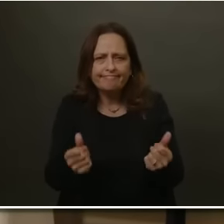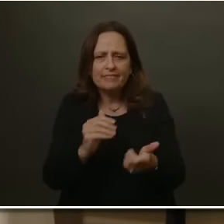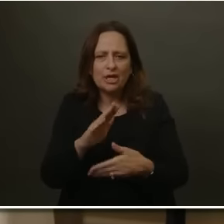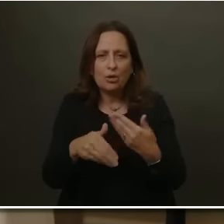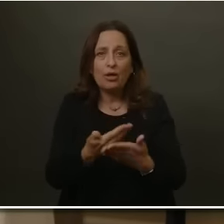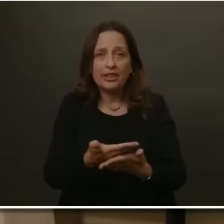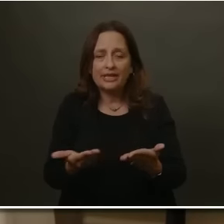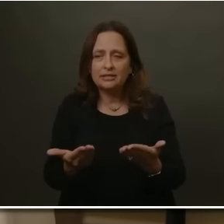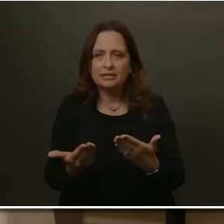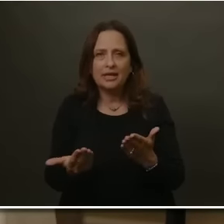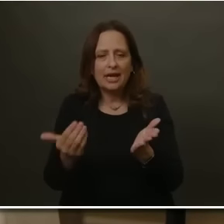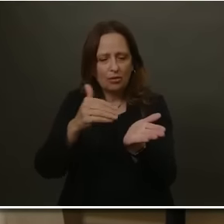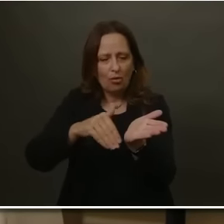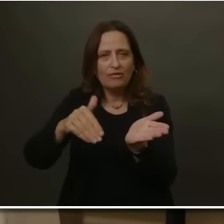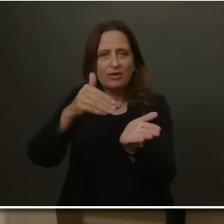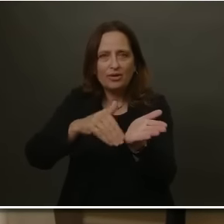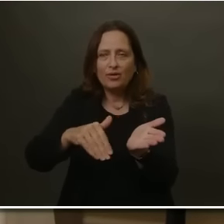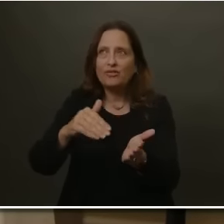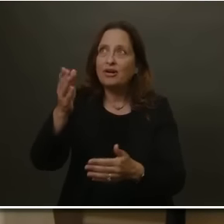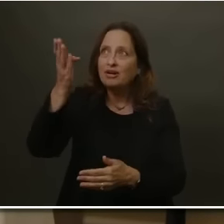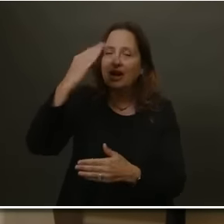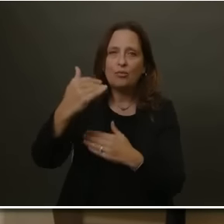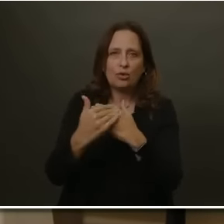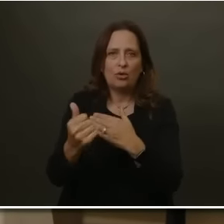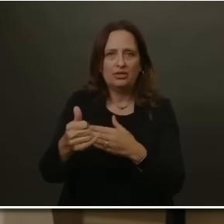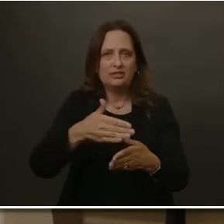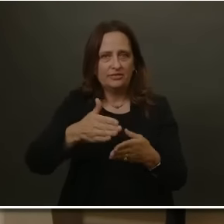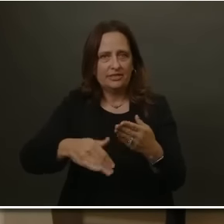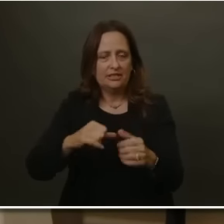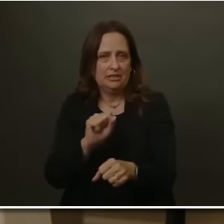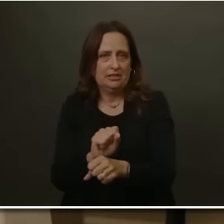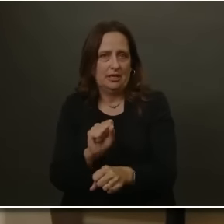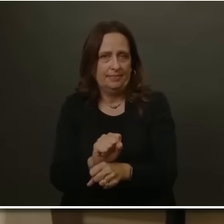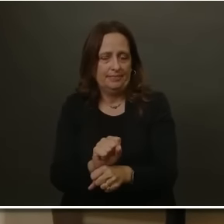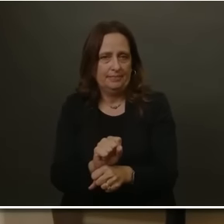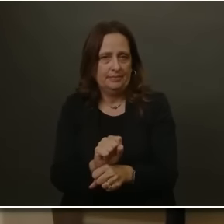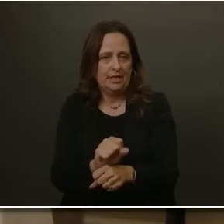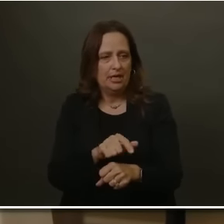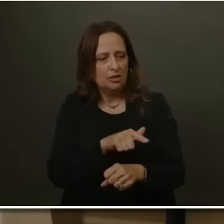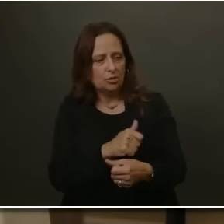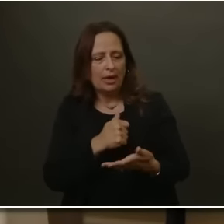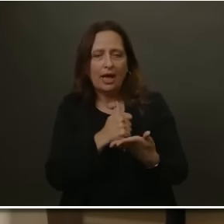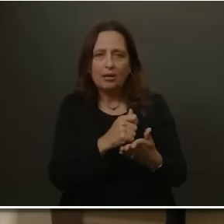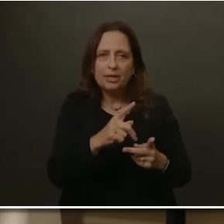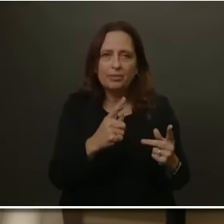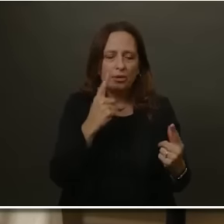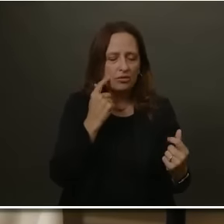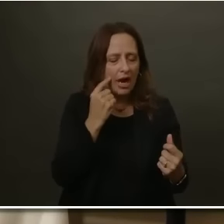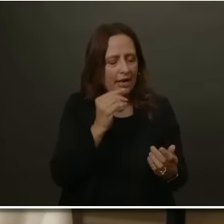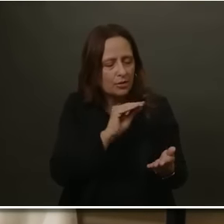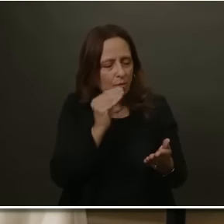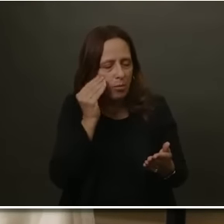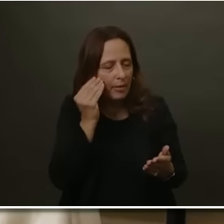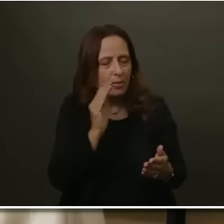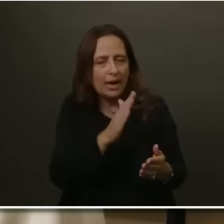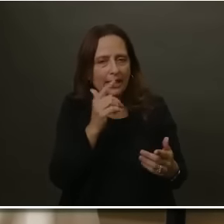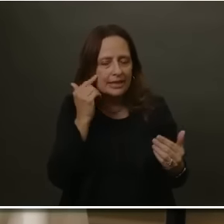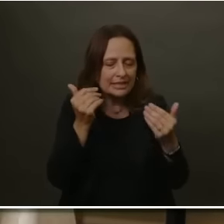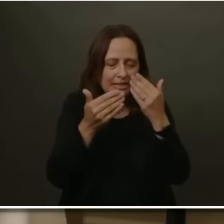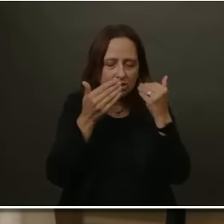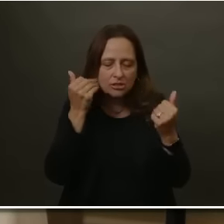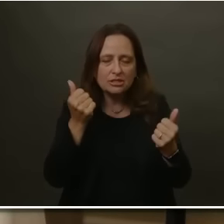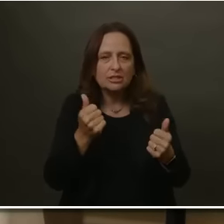will call us to finish the job, to wipe away the tears, to bear witness, to unbind the